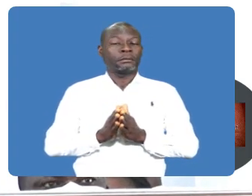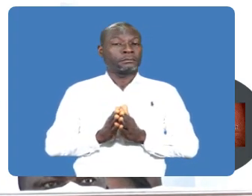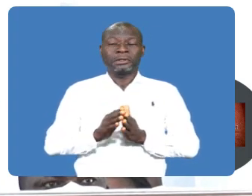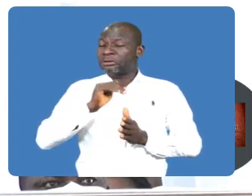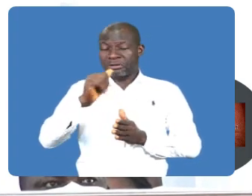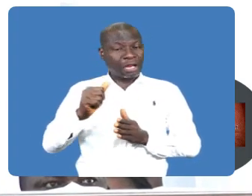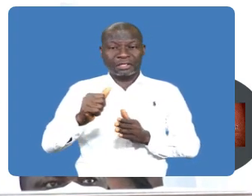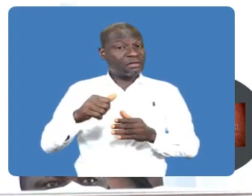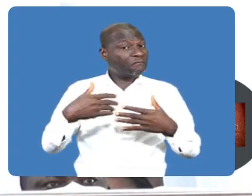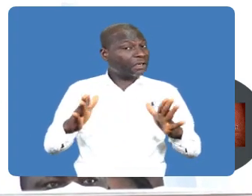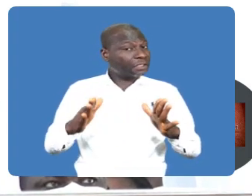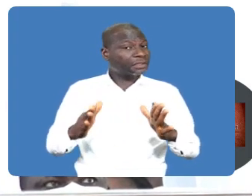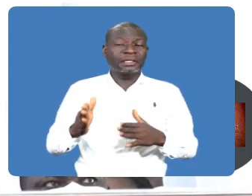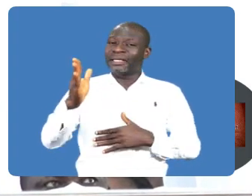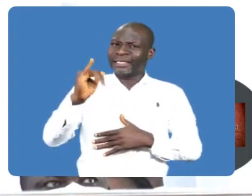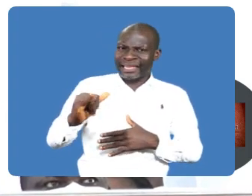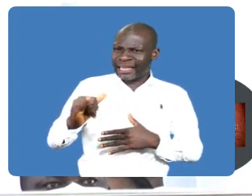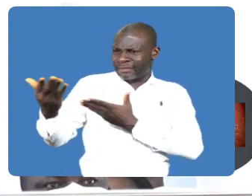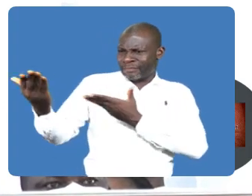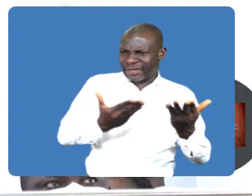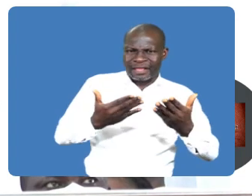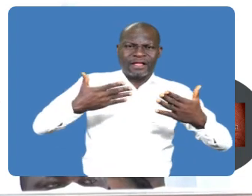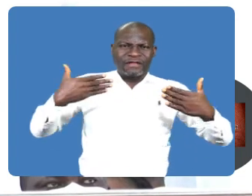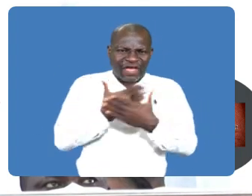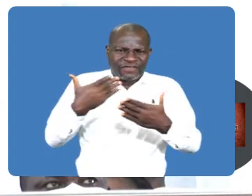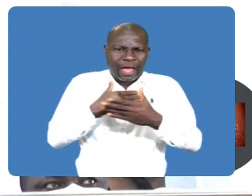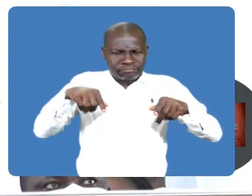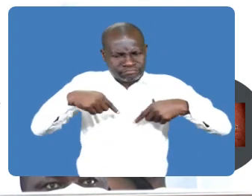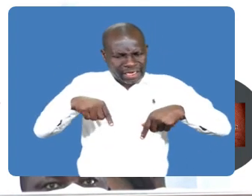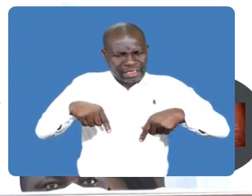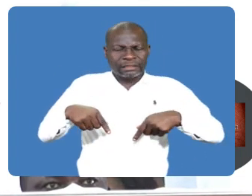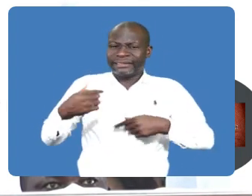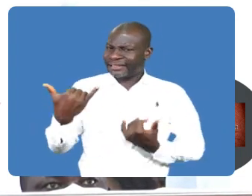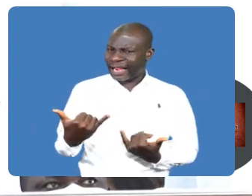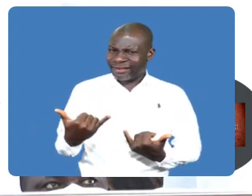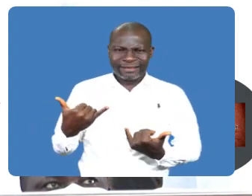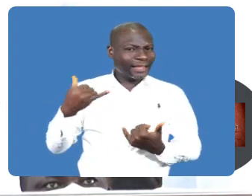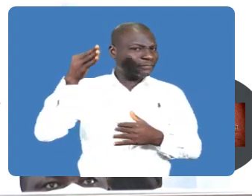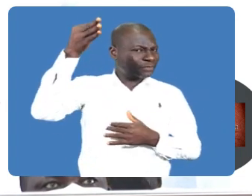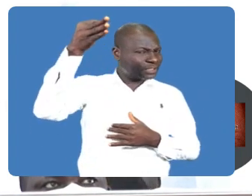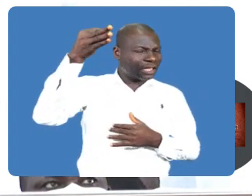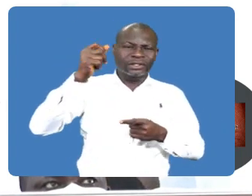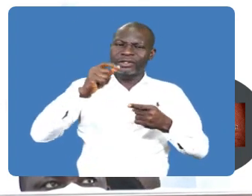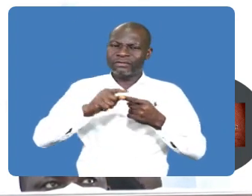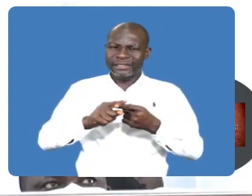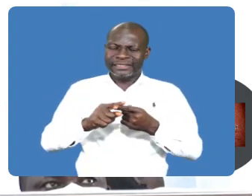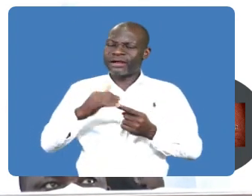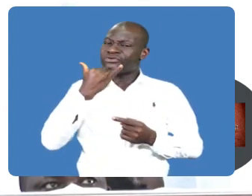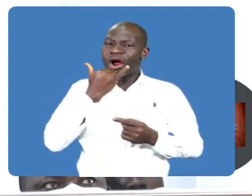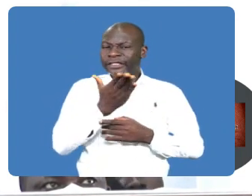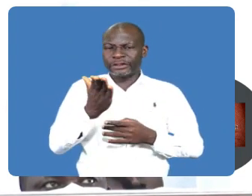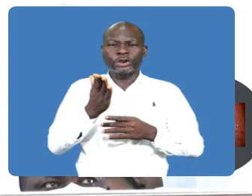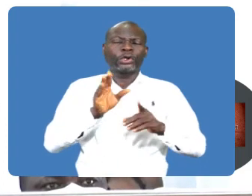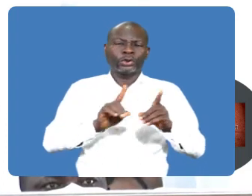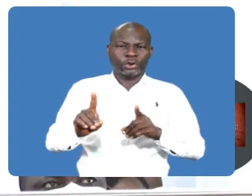As if that is not enough, they cause fear and panic every now and then with their